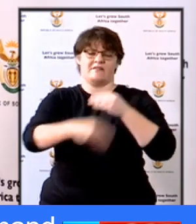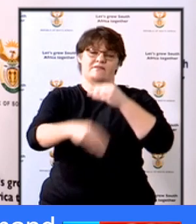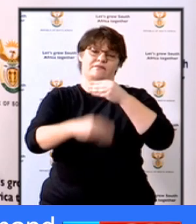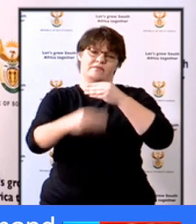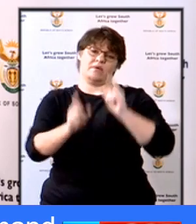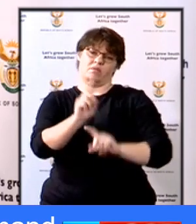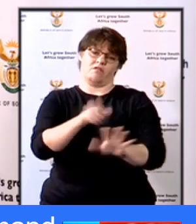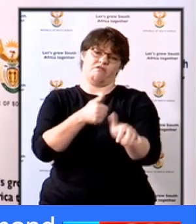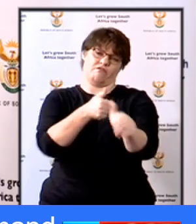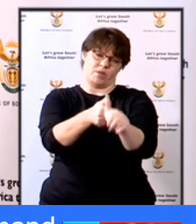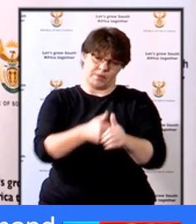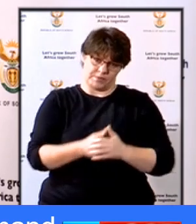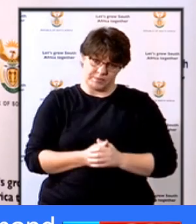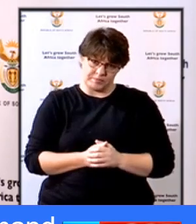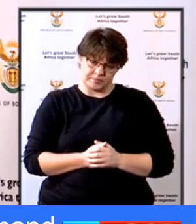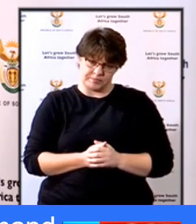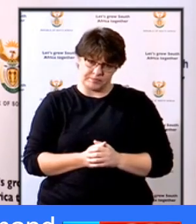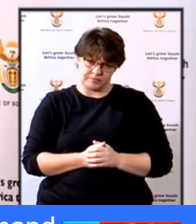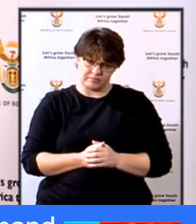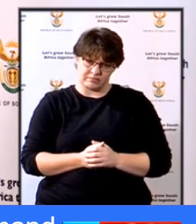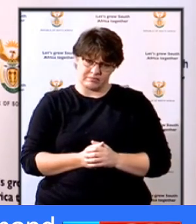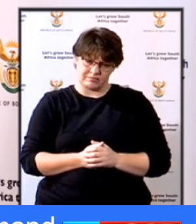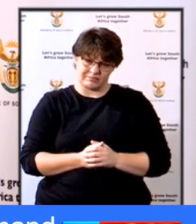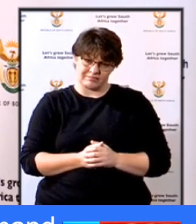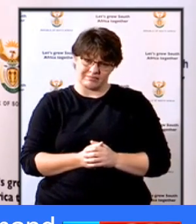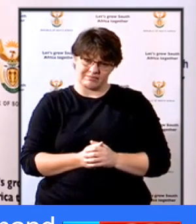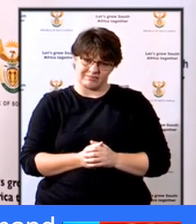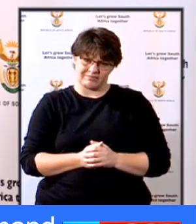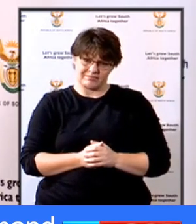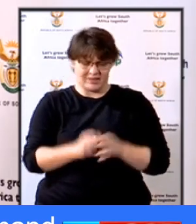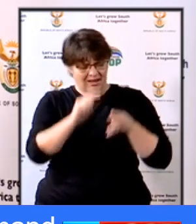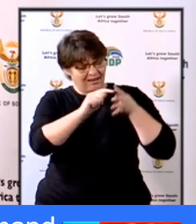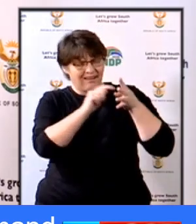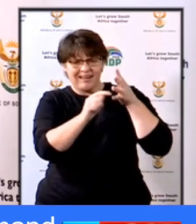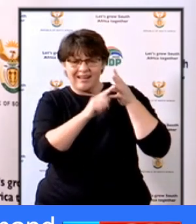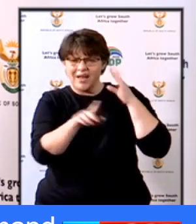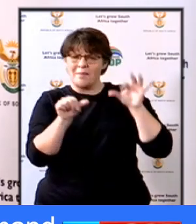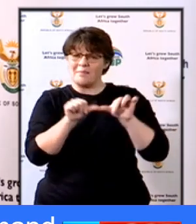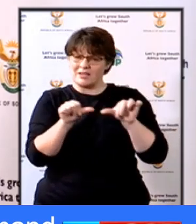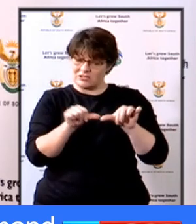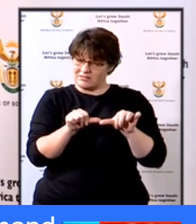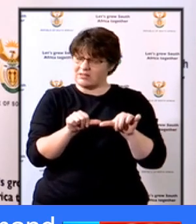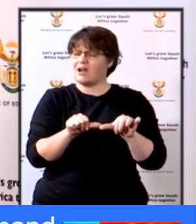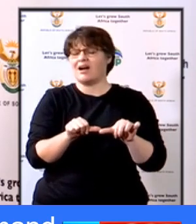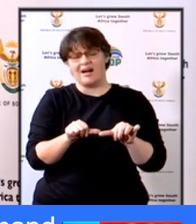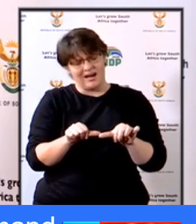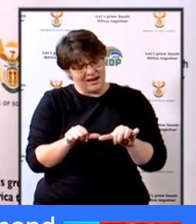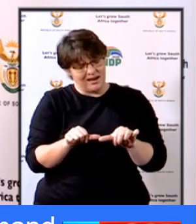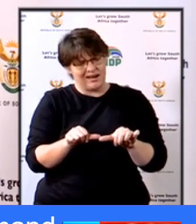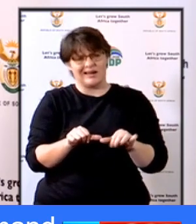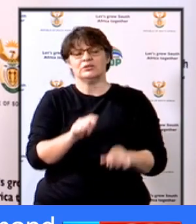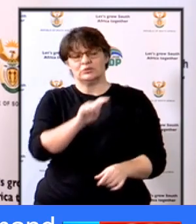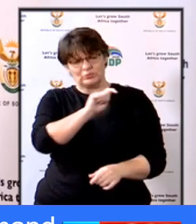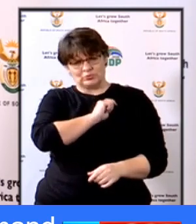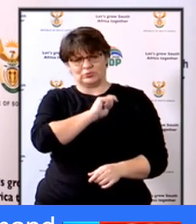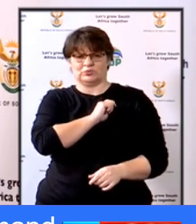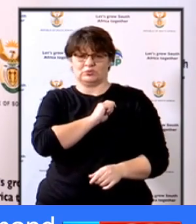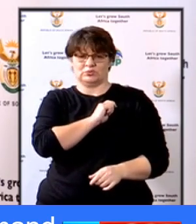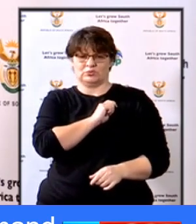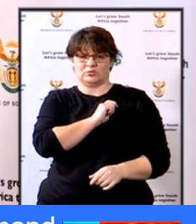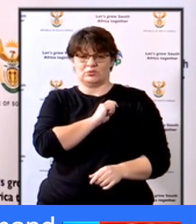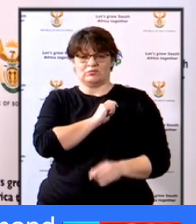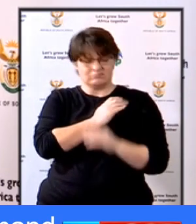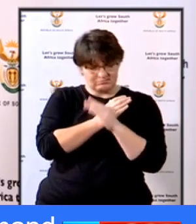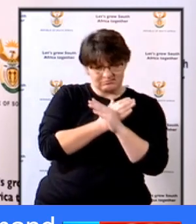to. So we believe all these measures really mitigate